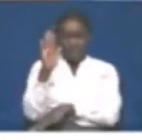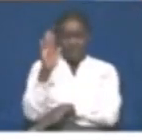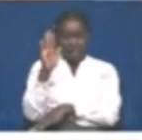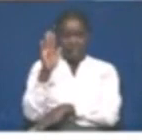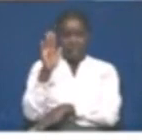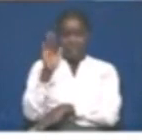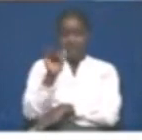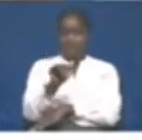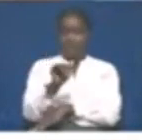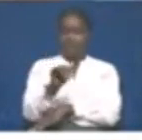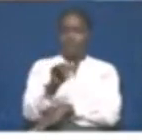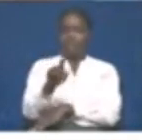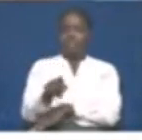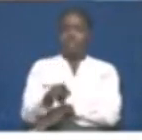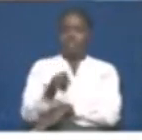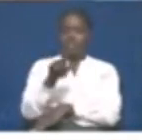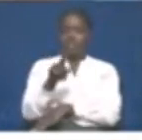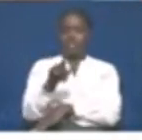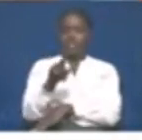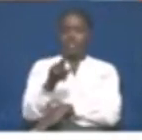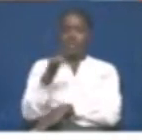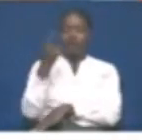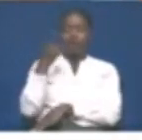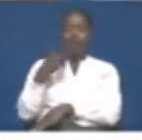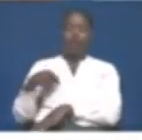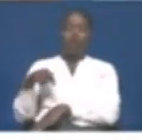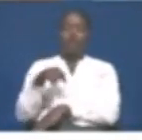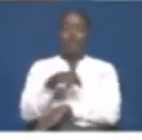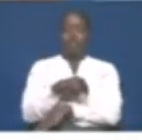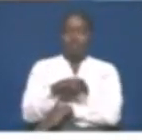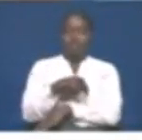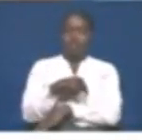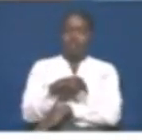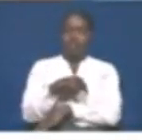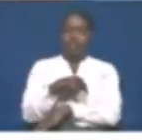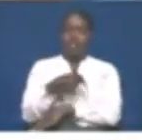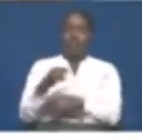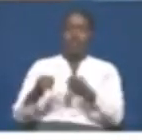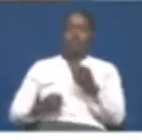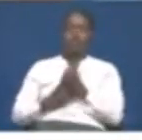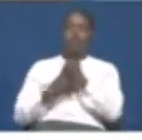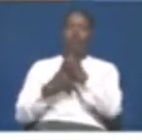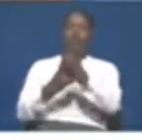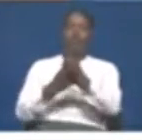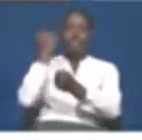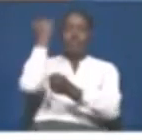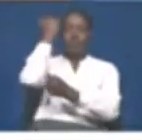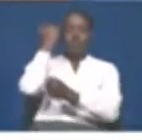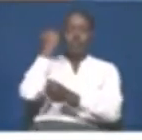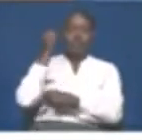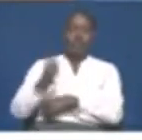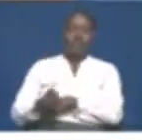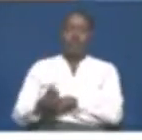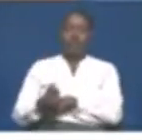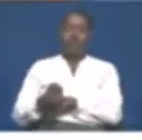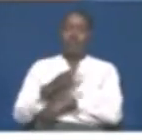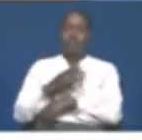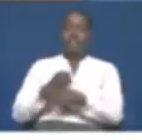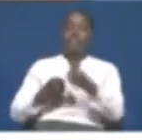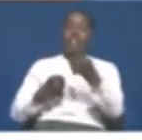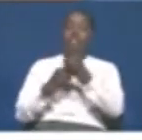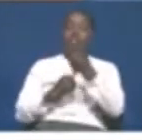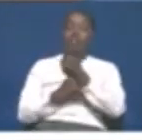that there is need for us to support the judiciary, and in supporting the